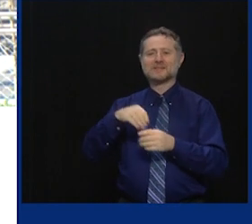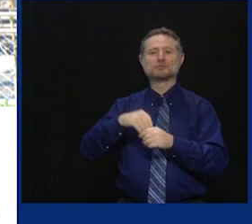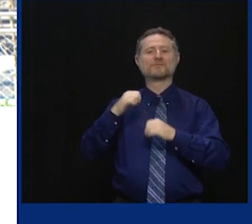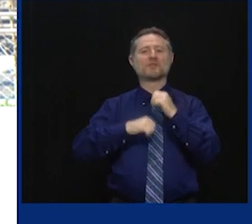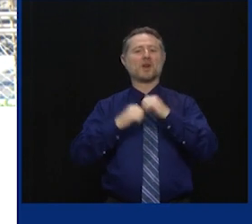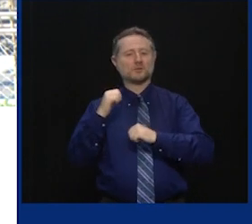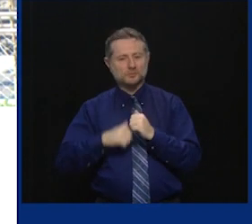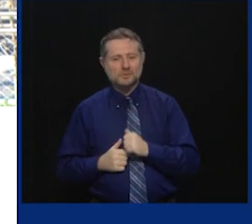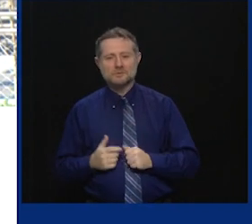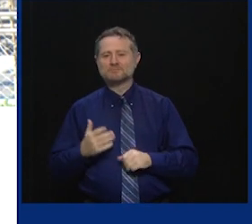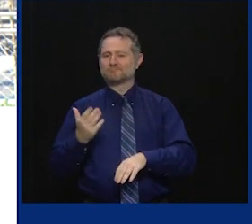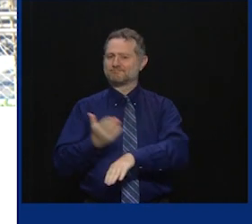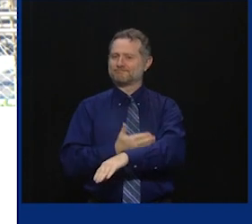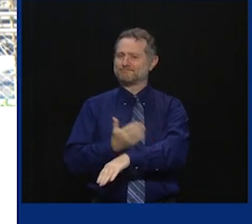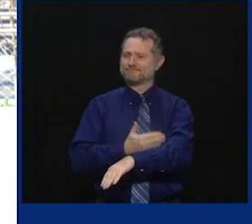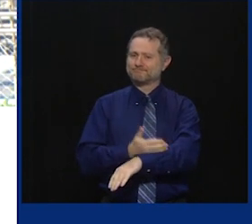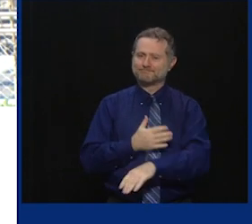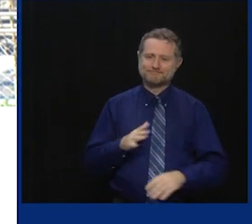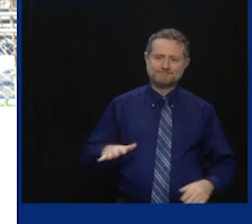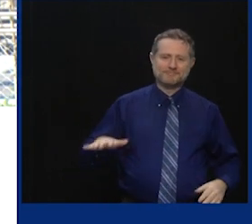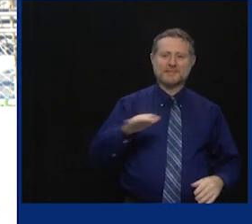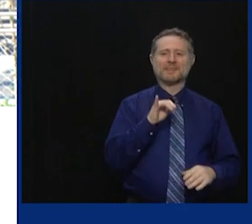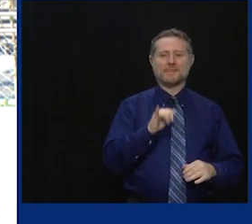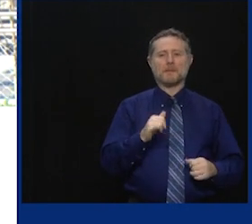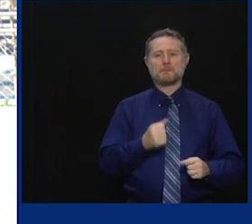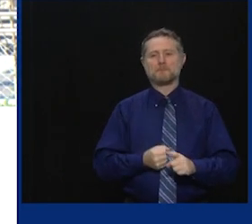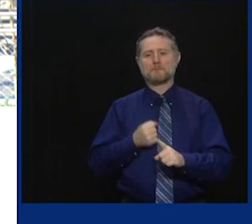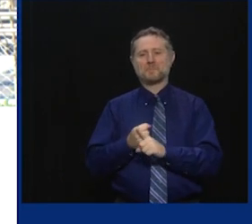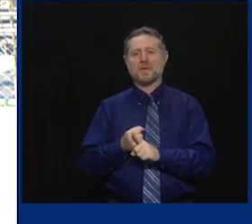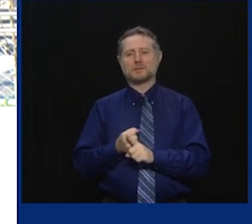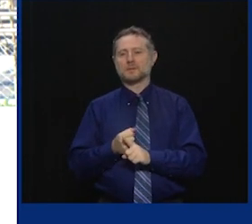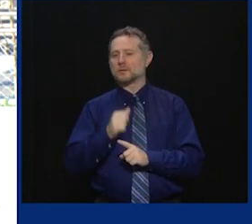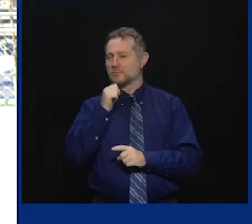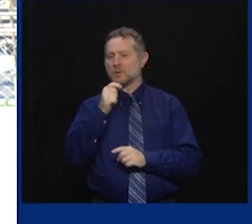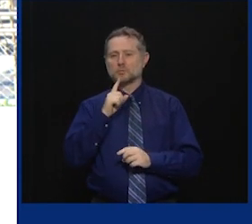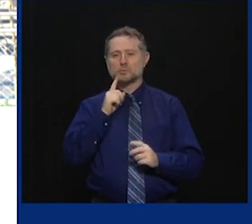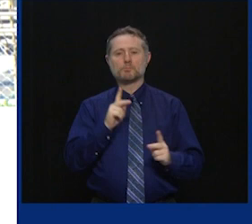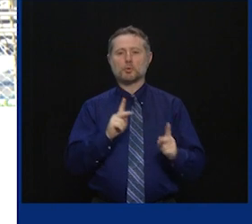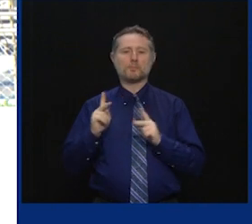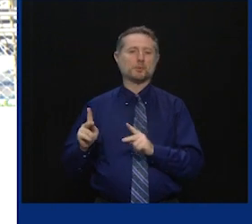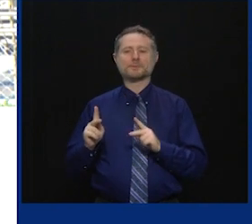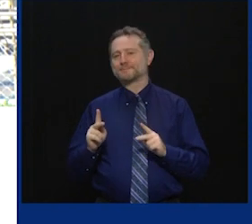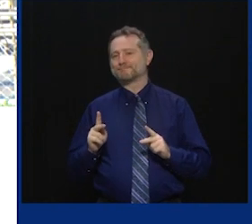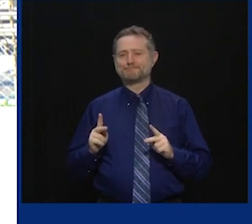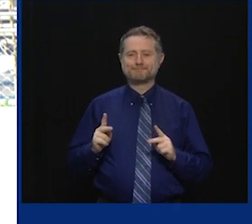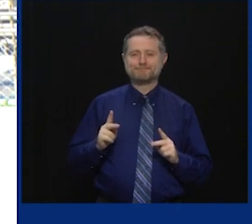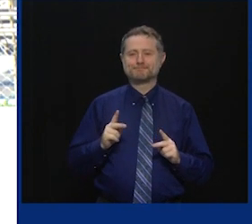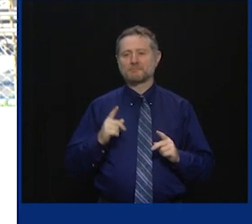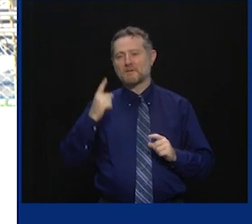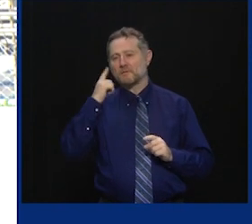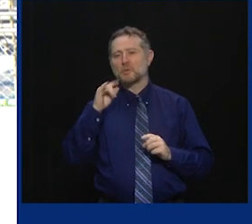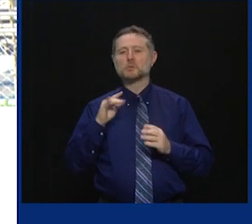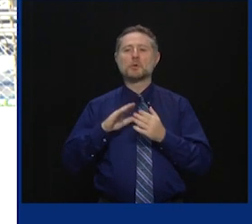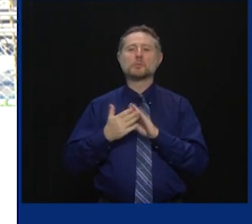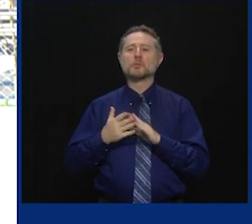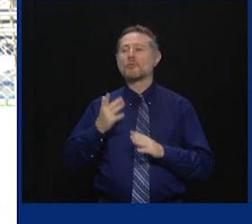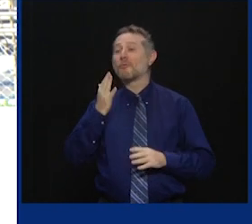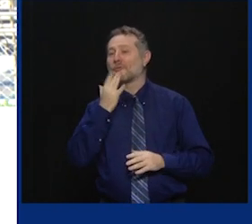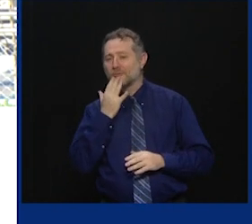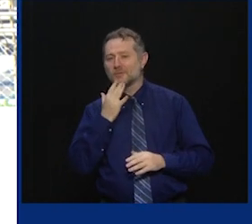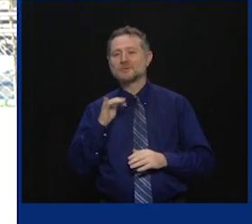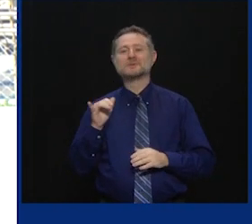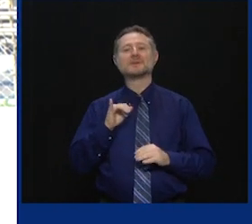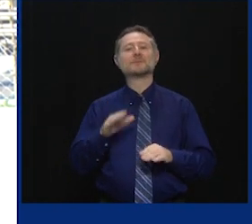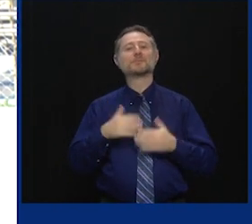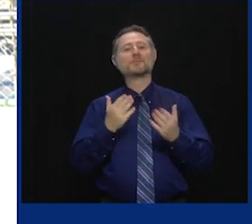today, impacts that disproportionately harm communities of color and low-income communities. And it provides EPA